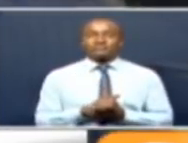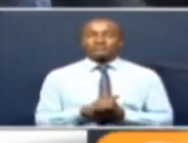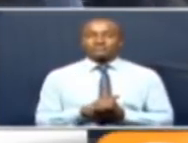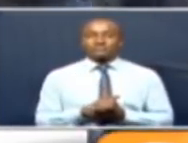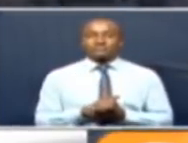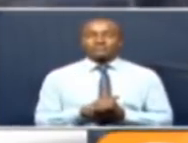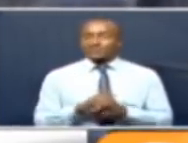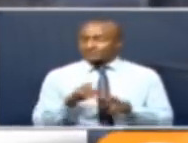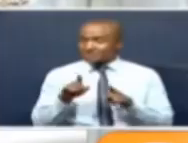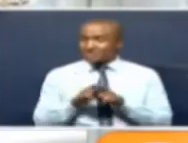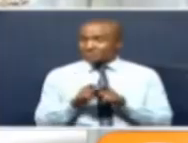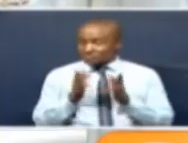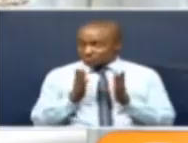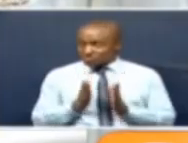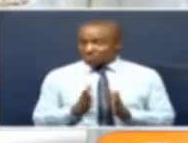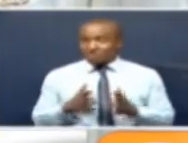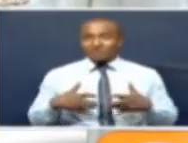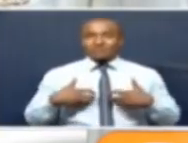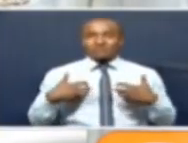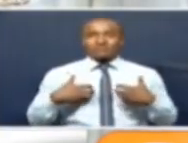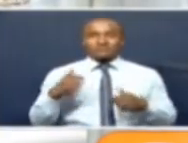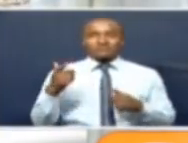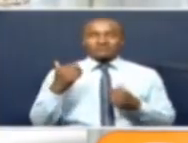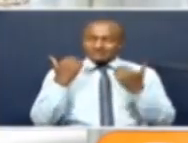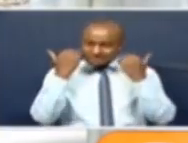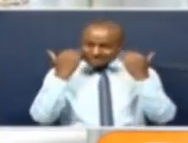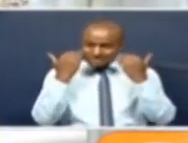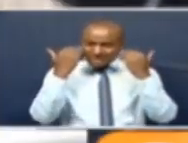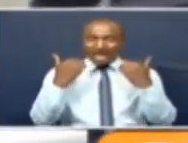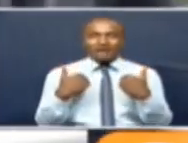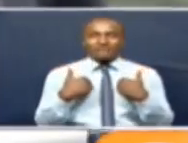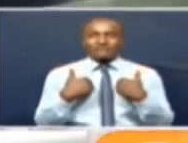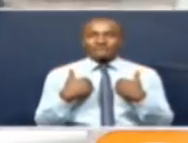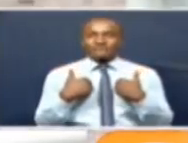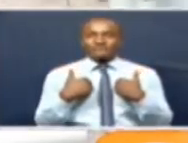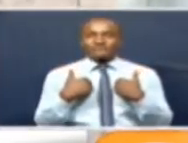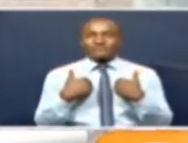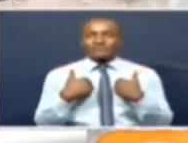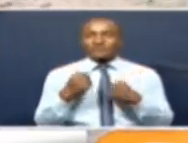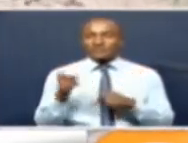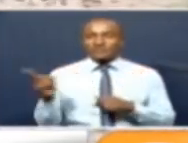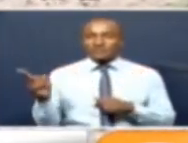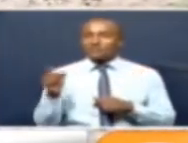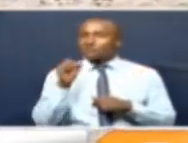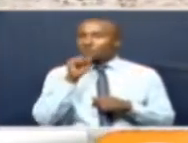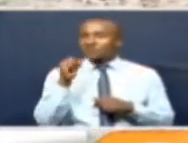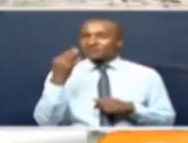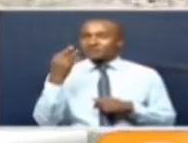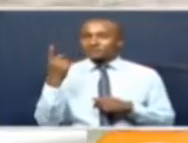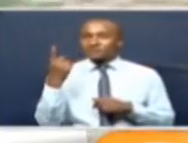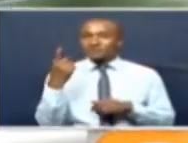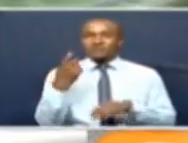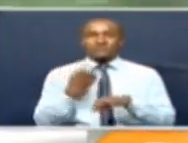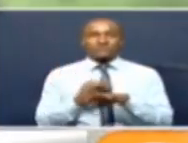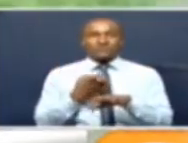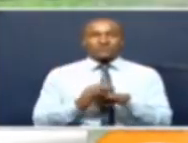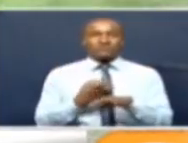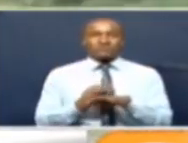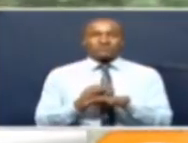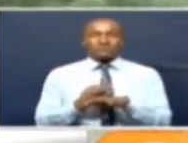Like humans, chimps also suffer post-traumatic stress disorder. 31-year-old Max picks up a rock and hurls at